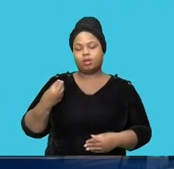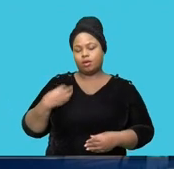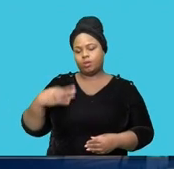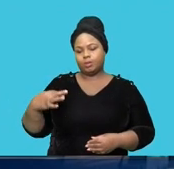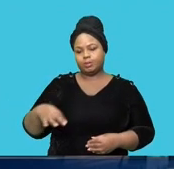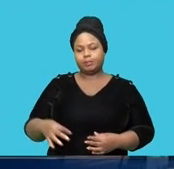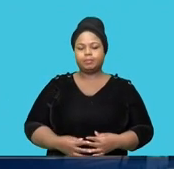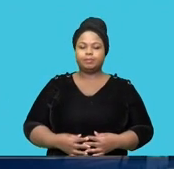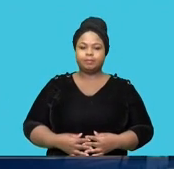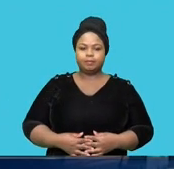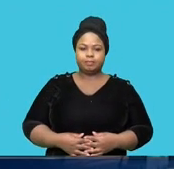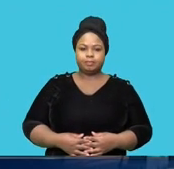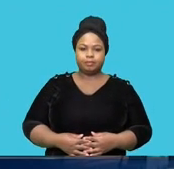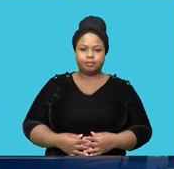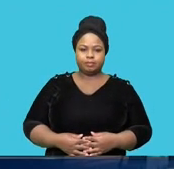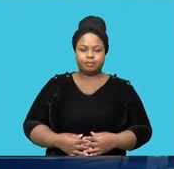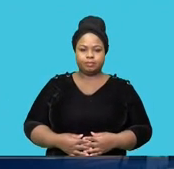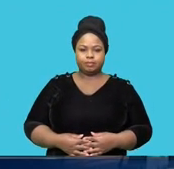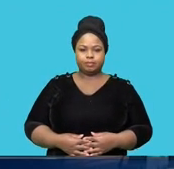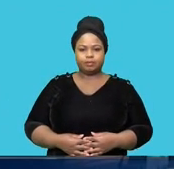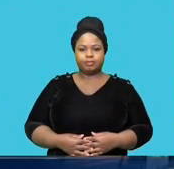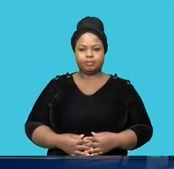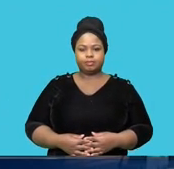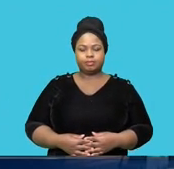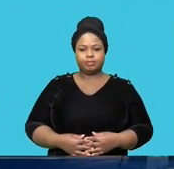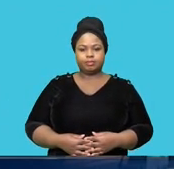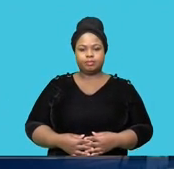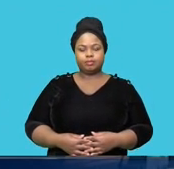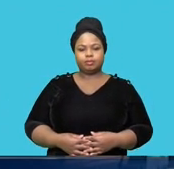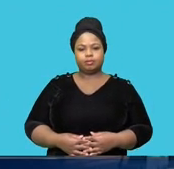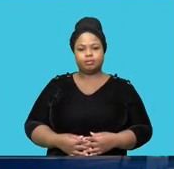For Soweto TV Sports News, I am Katlego Musielele.